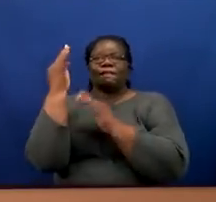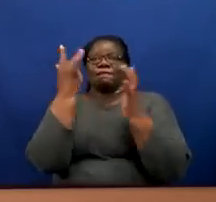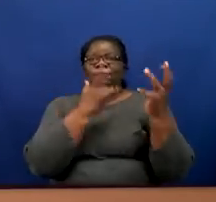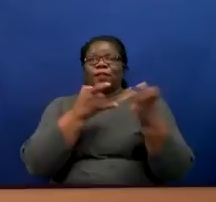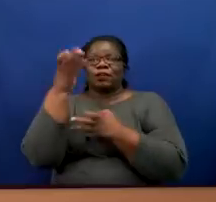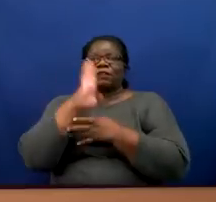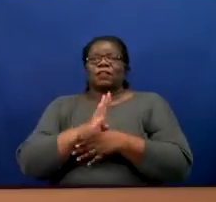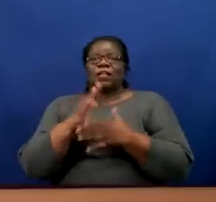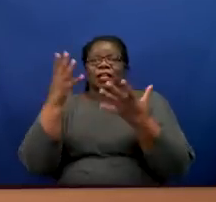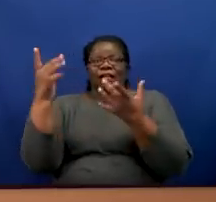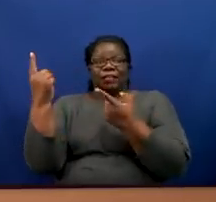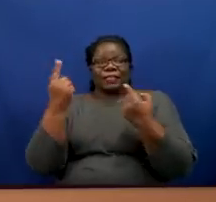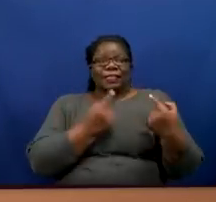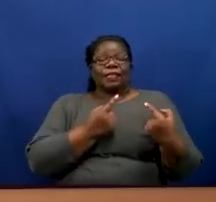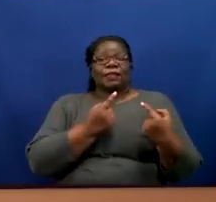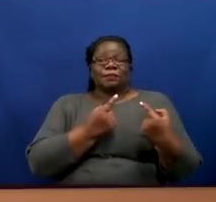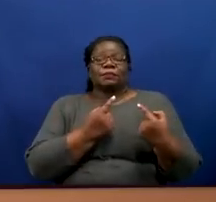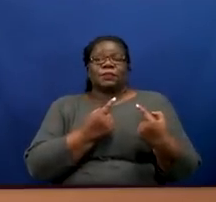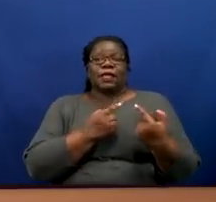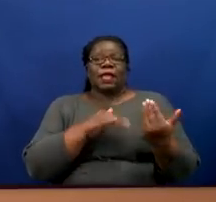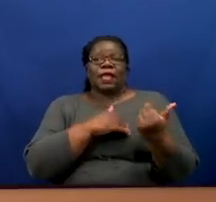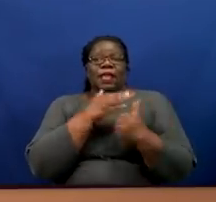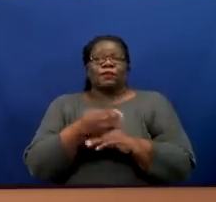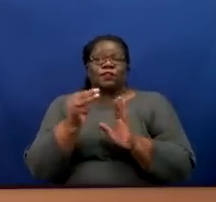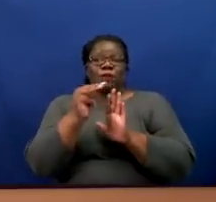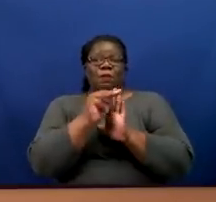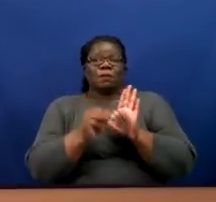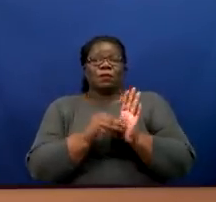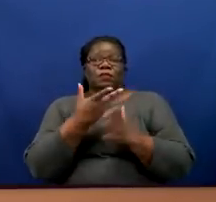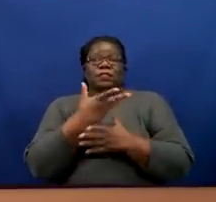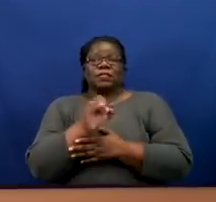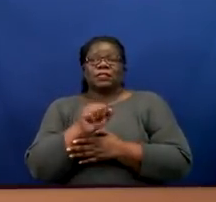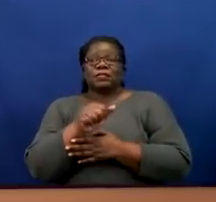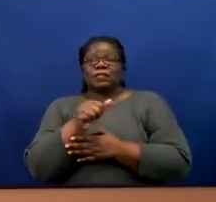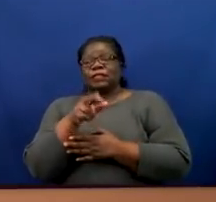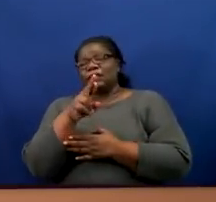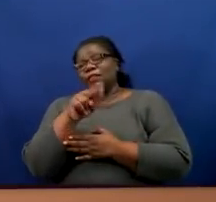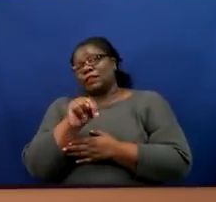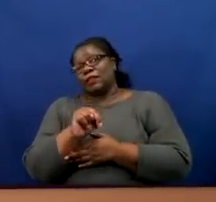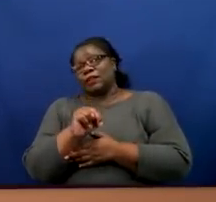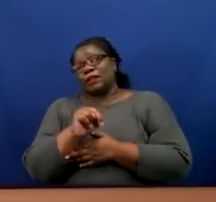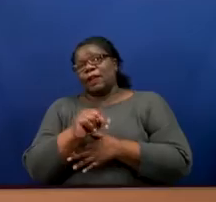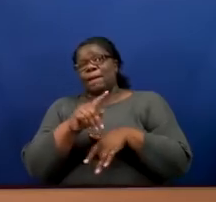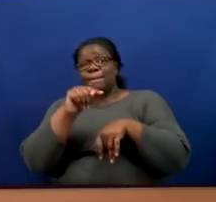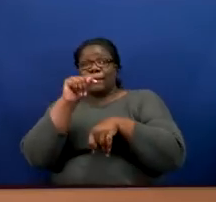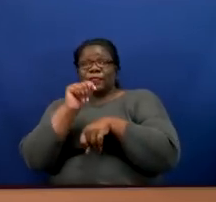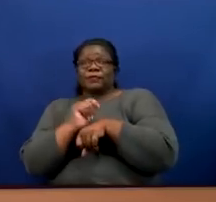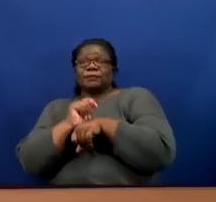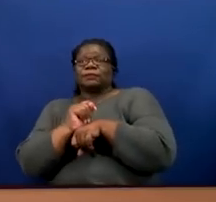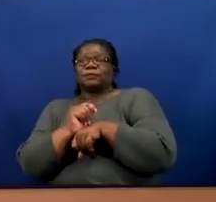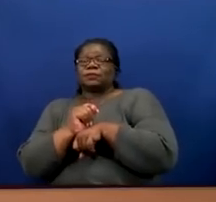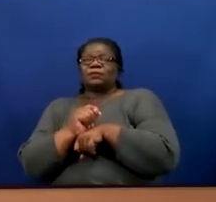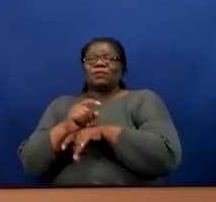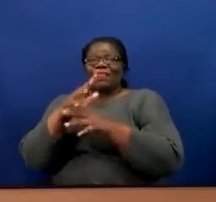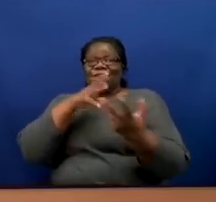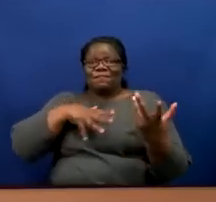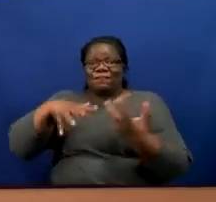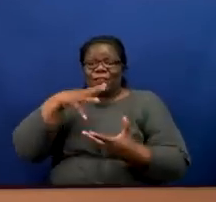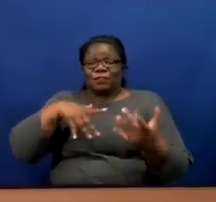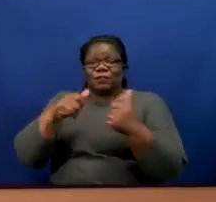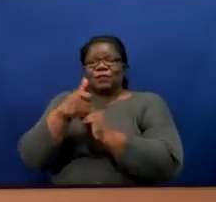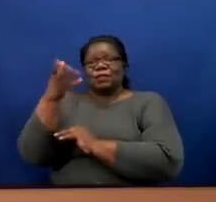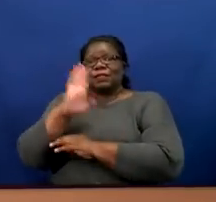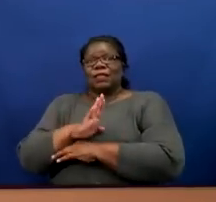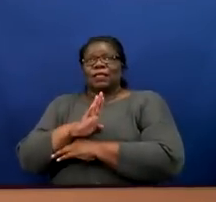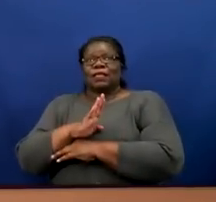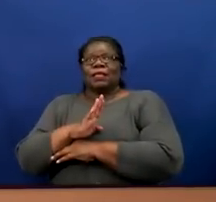in Leviticus chapter 9 after Moses and Aaron had been in the tabernacle communing with God. They came out